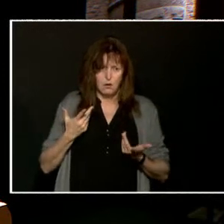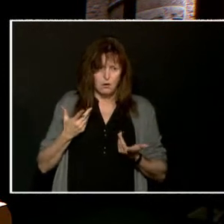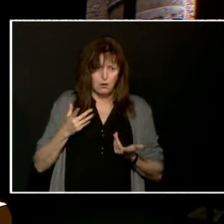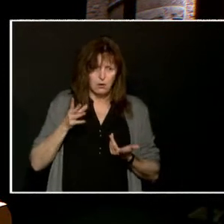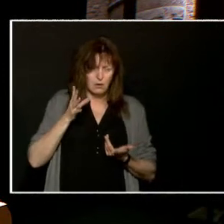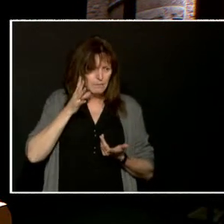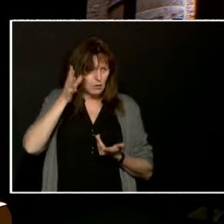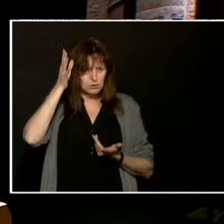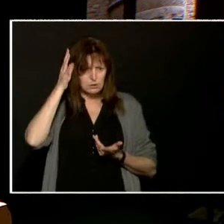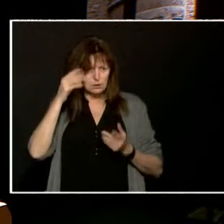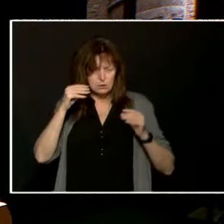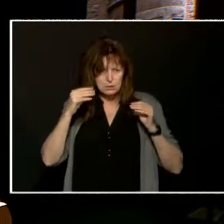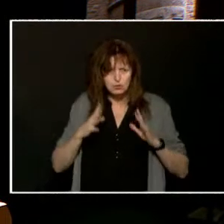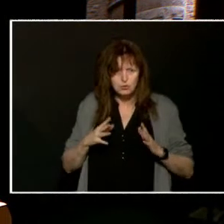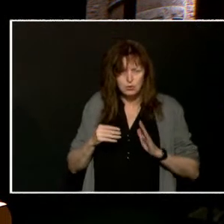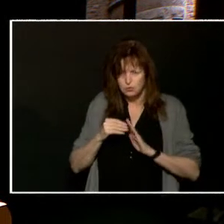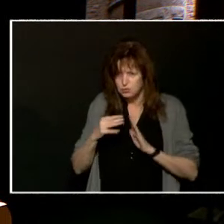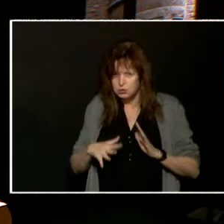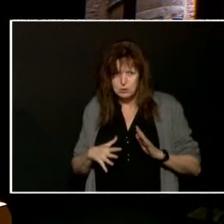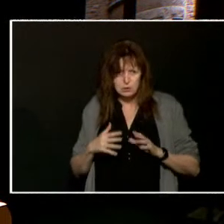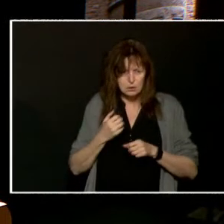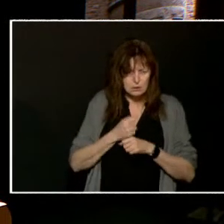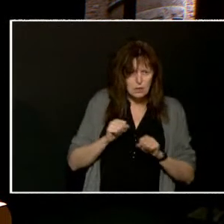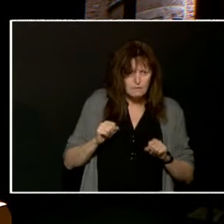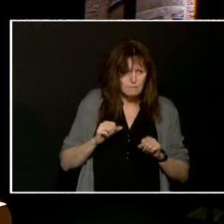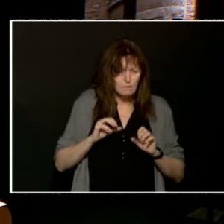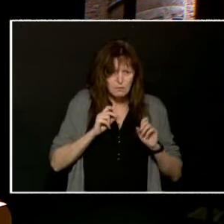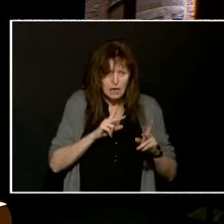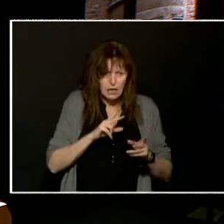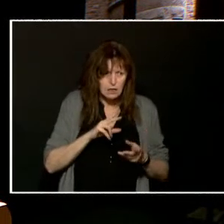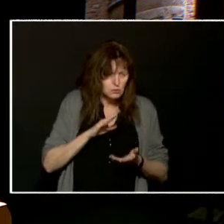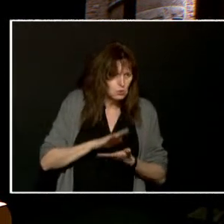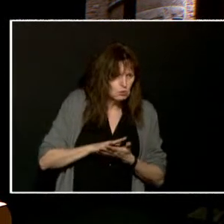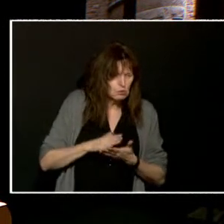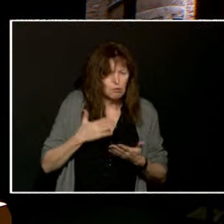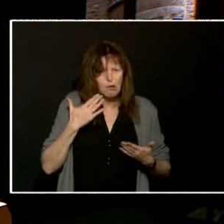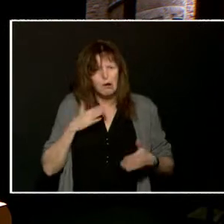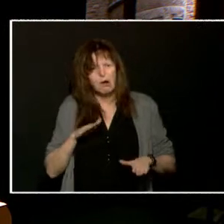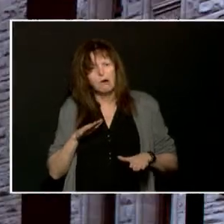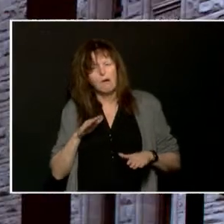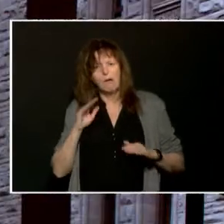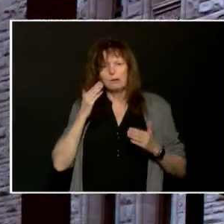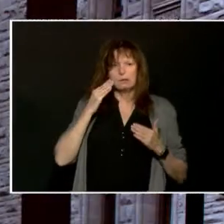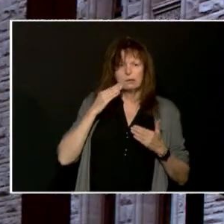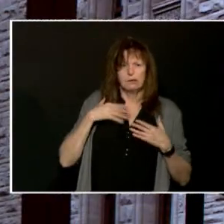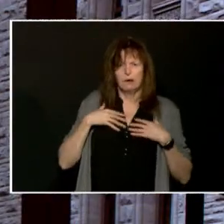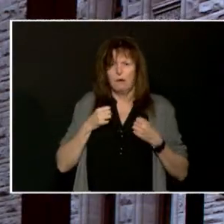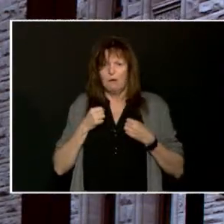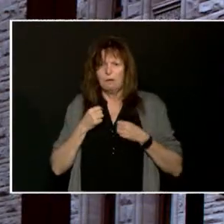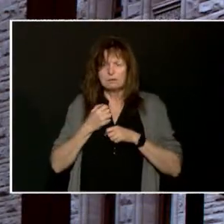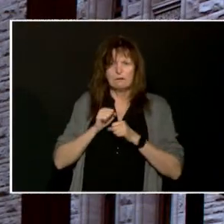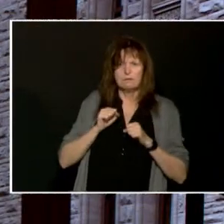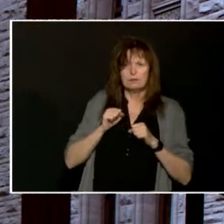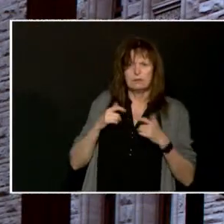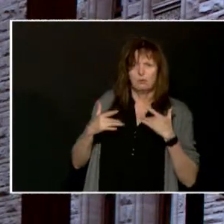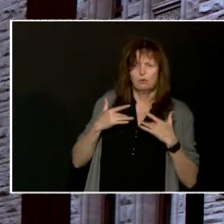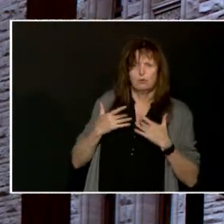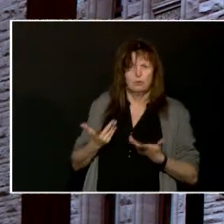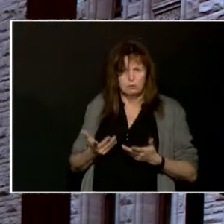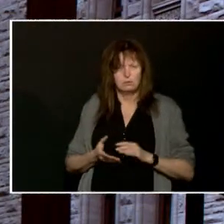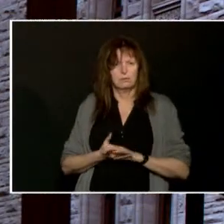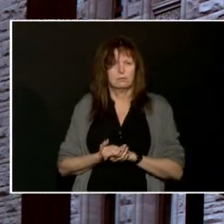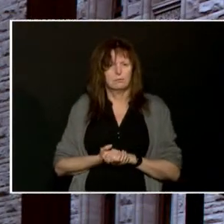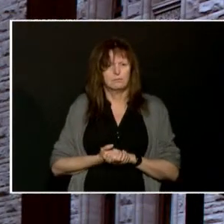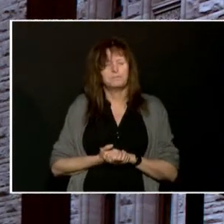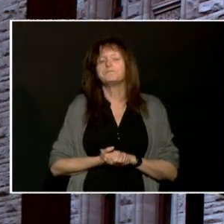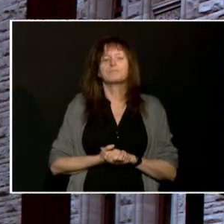about whether it's safe to go back to school and health and safety concerns. Well, that's what I said. I think there's a combination of